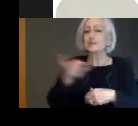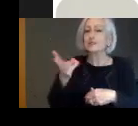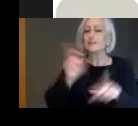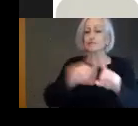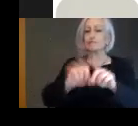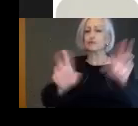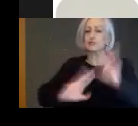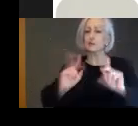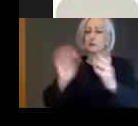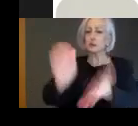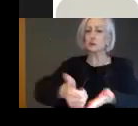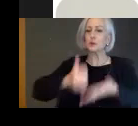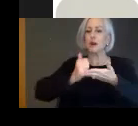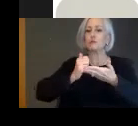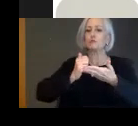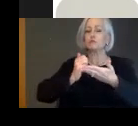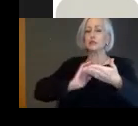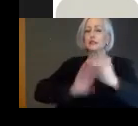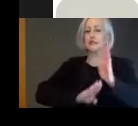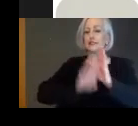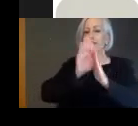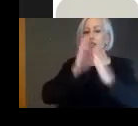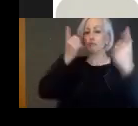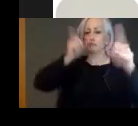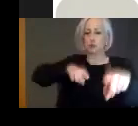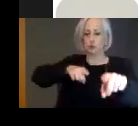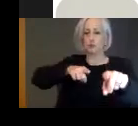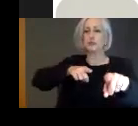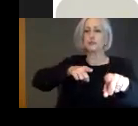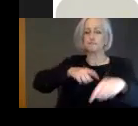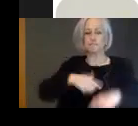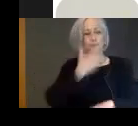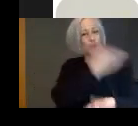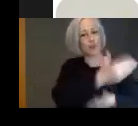these cooperative agreements. And I'm thankful to them. Next slide.